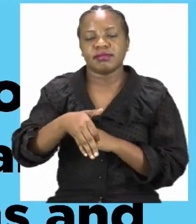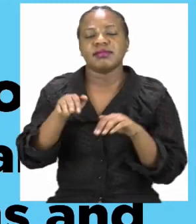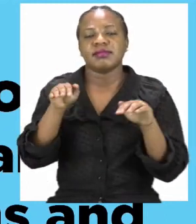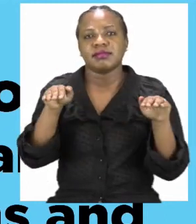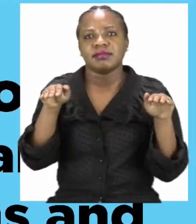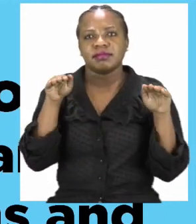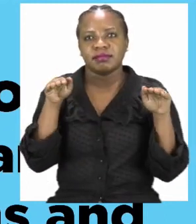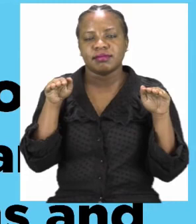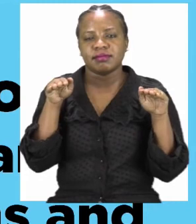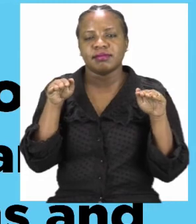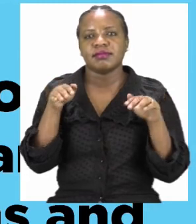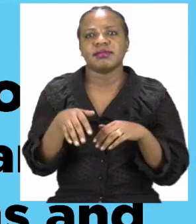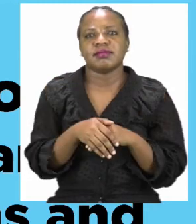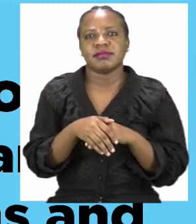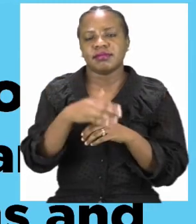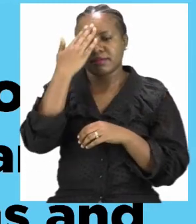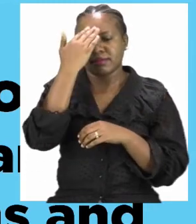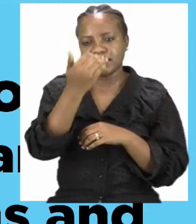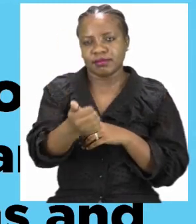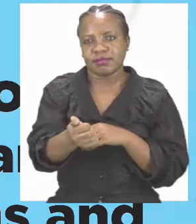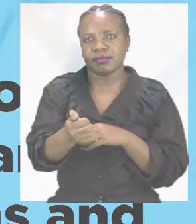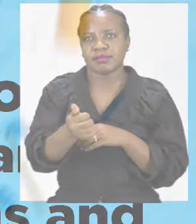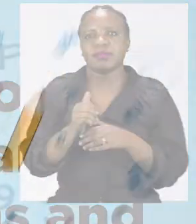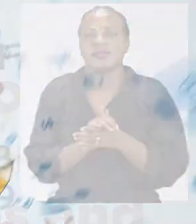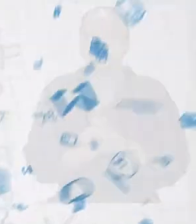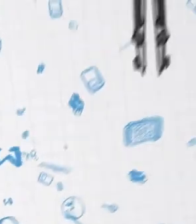arms and greetings.